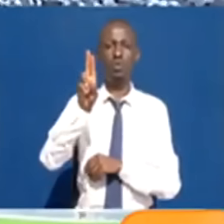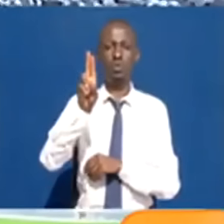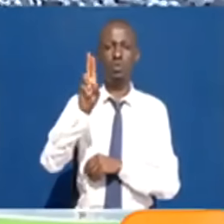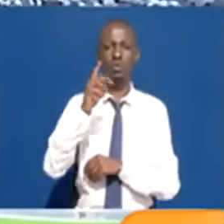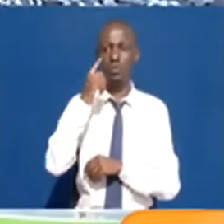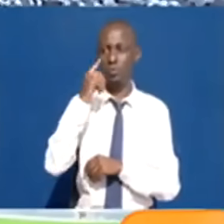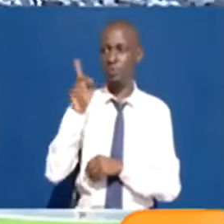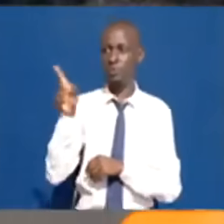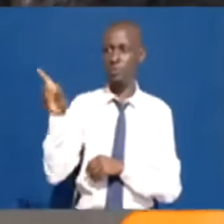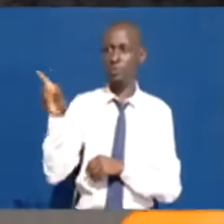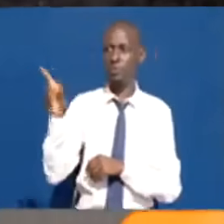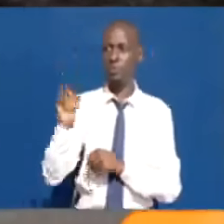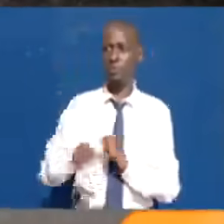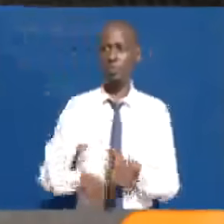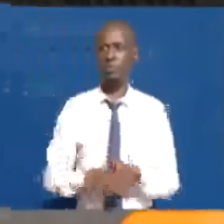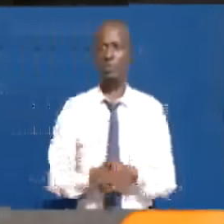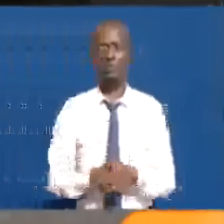Italy.